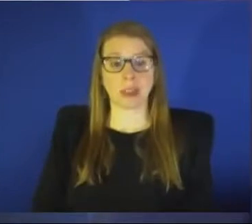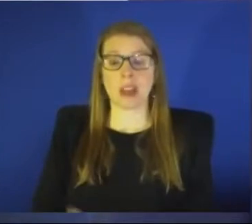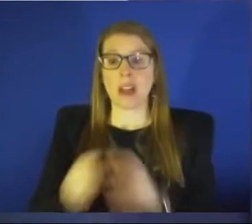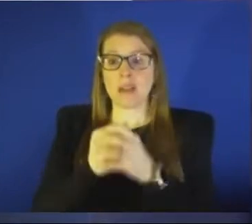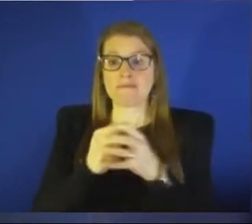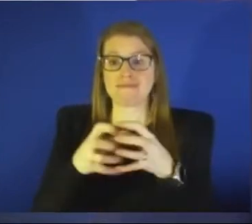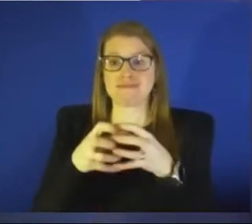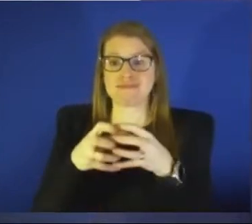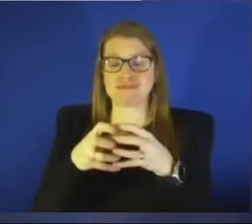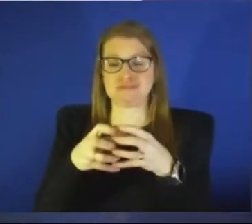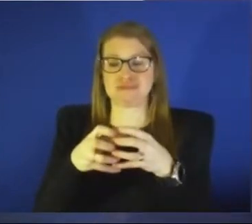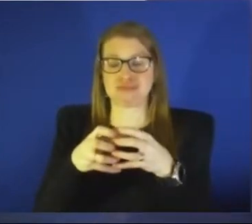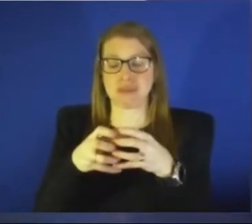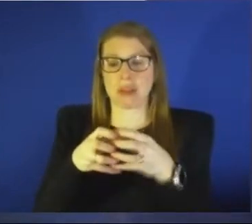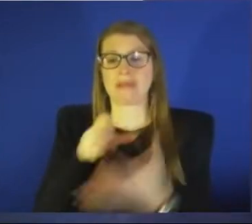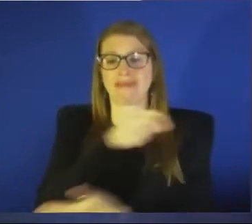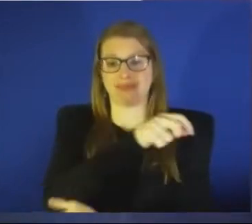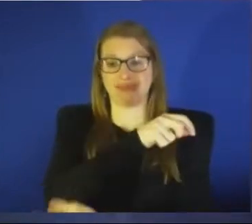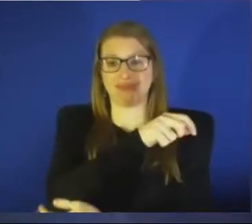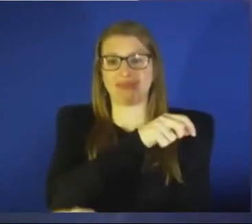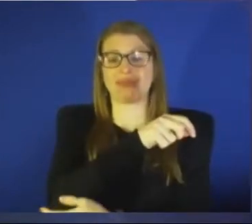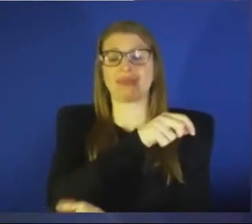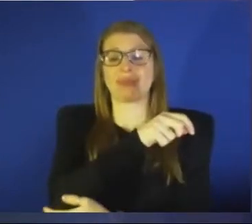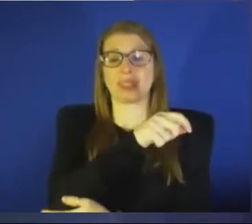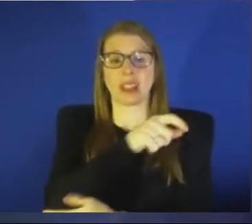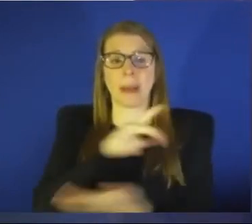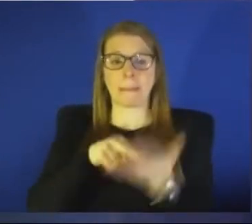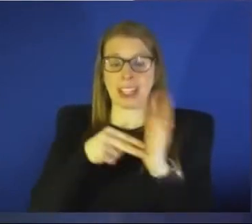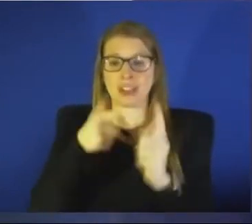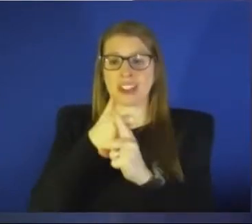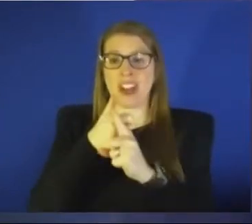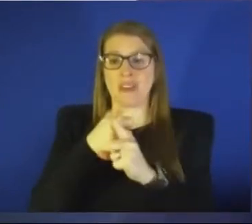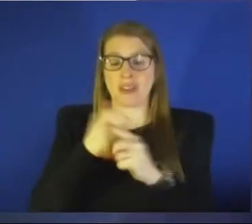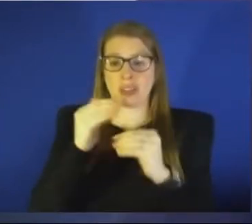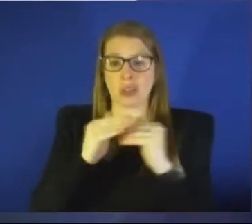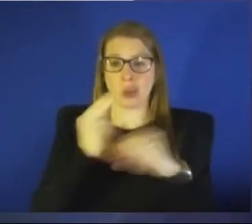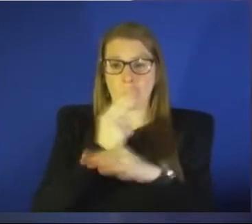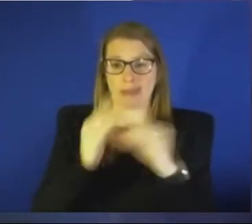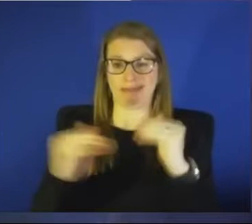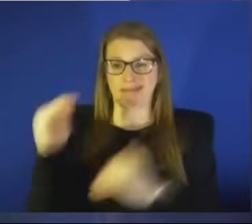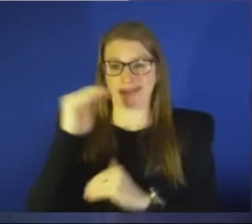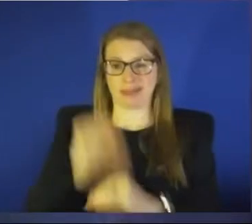So we do see that as well. But those things occur typically because